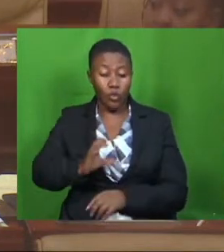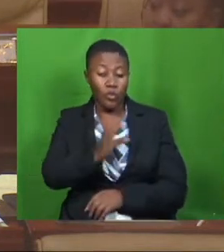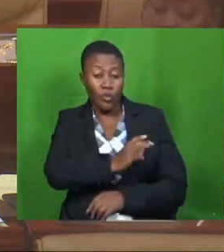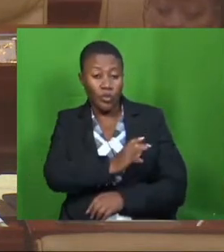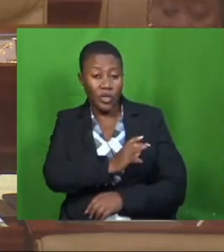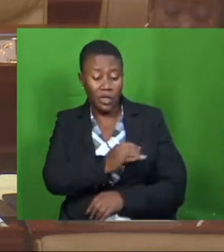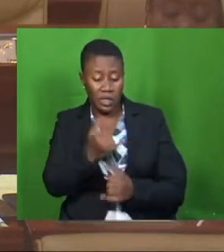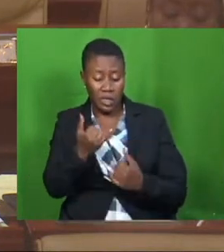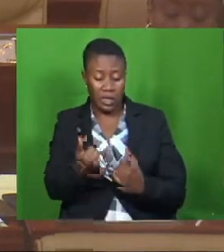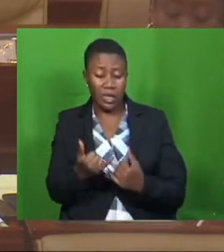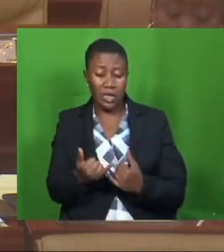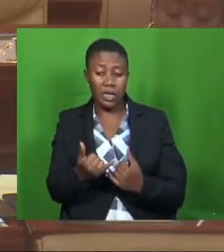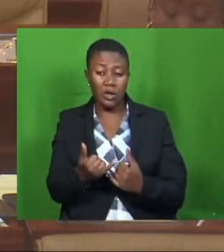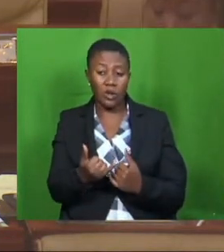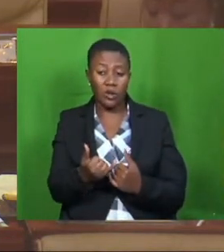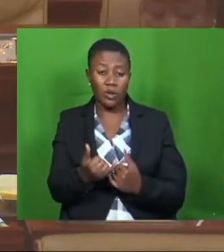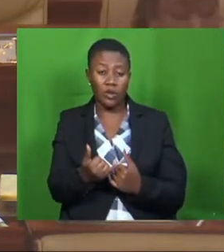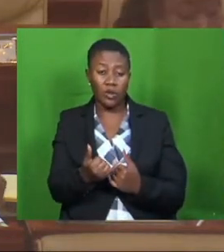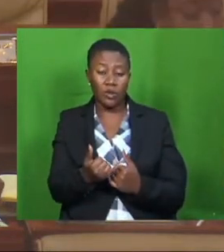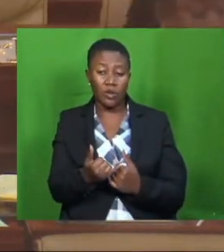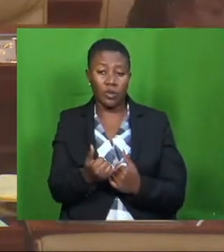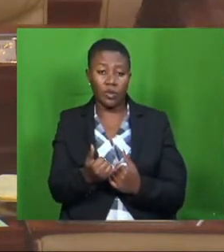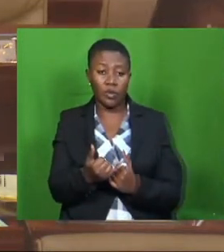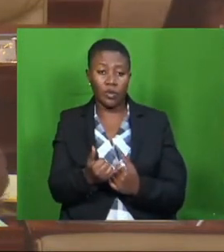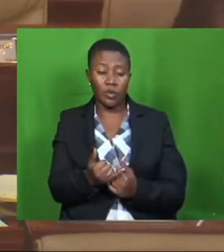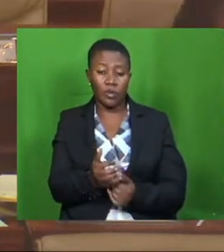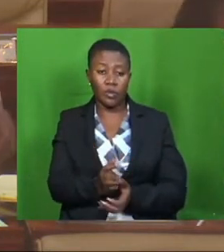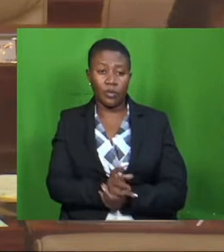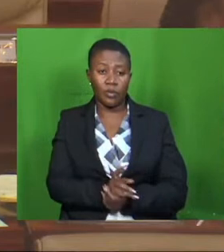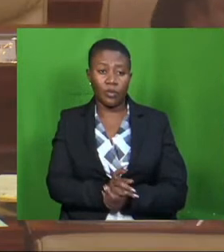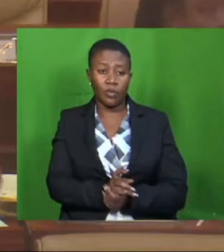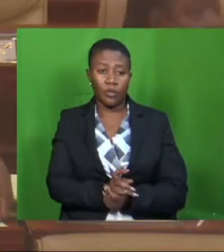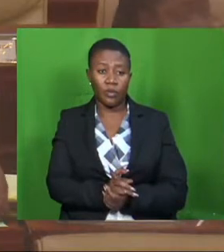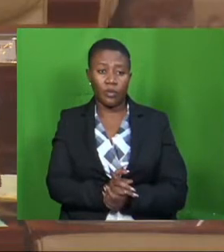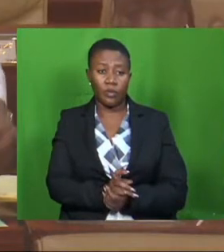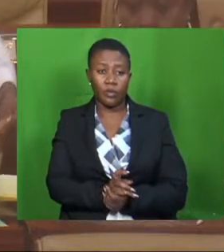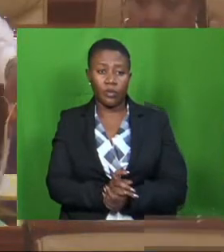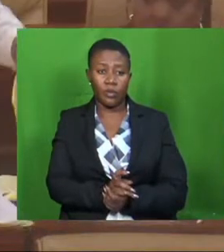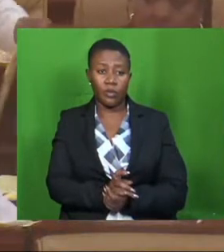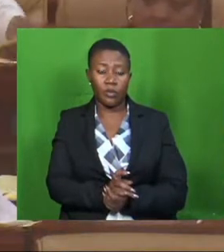of late, there have been a lot of comments